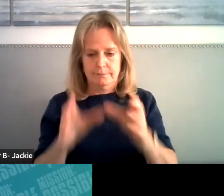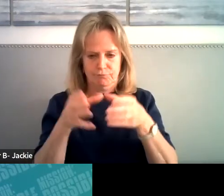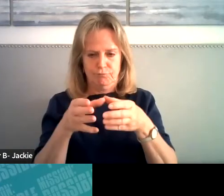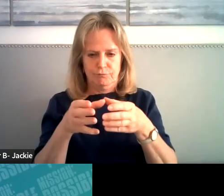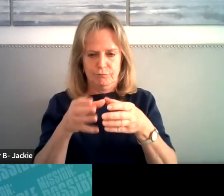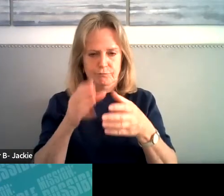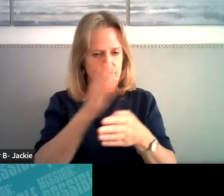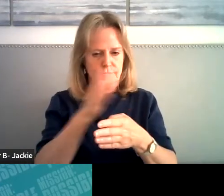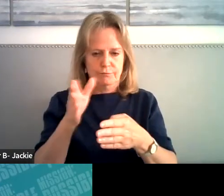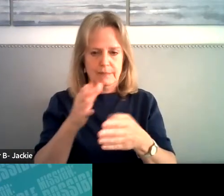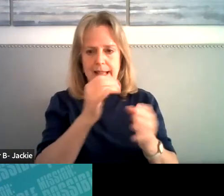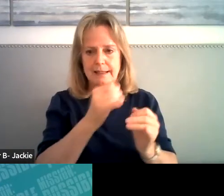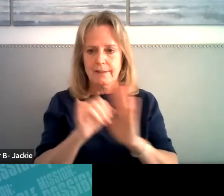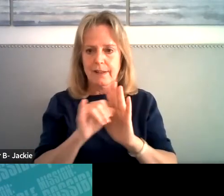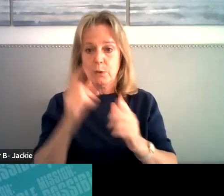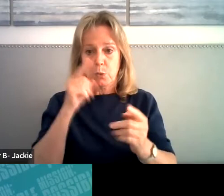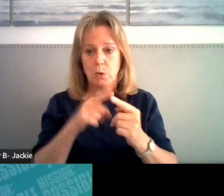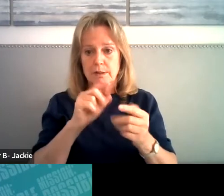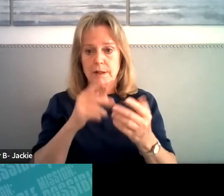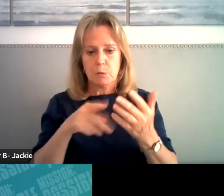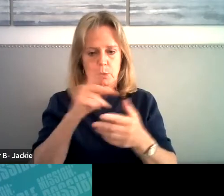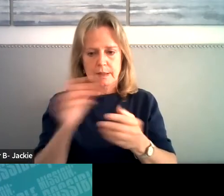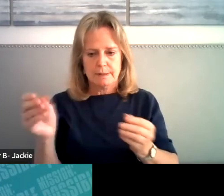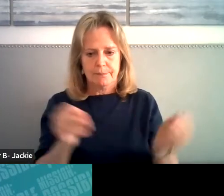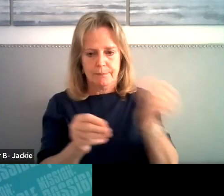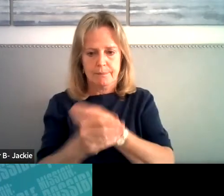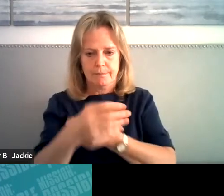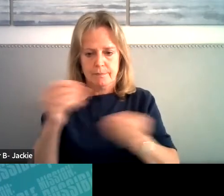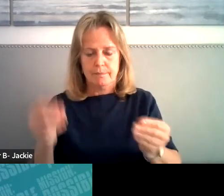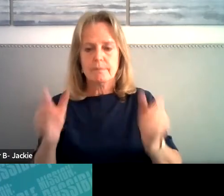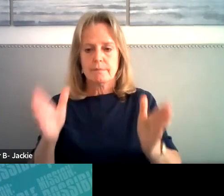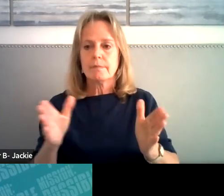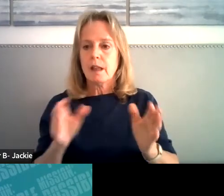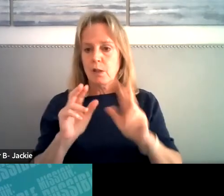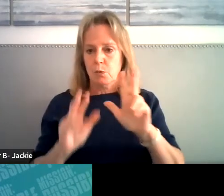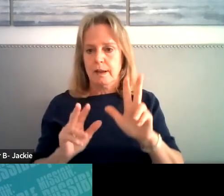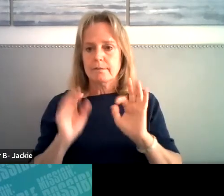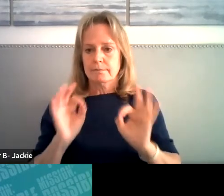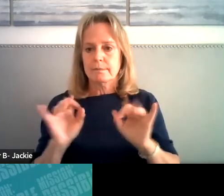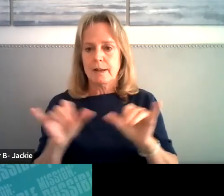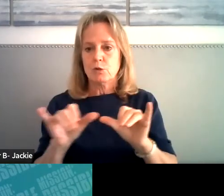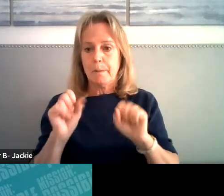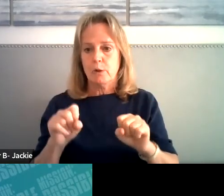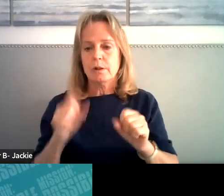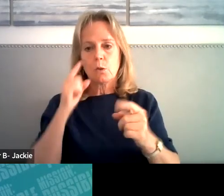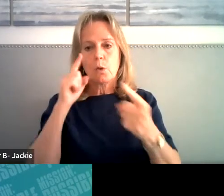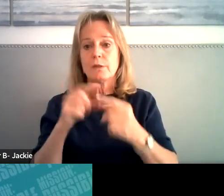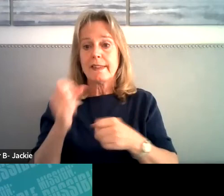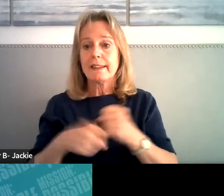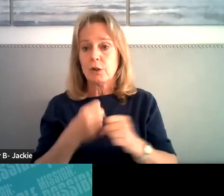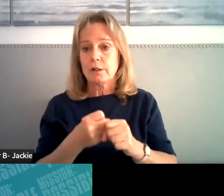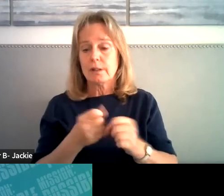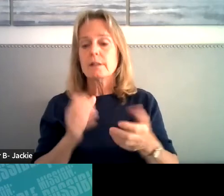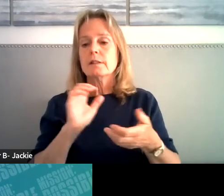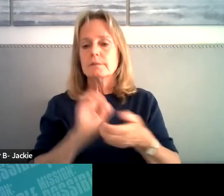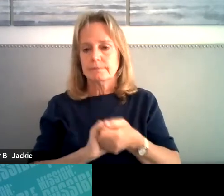our goals are. And we ended up with 3 measurable goals for the year and attach action steps with it.